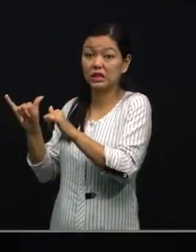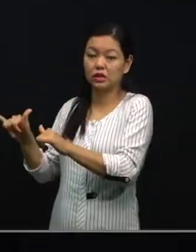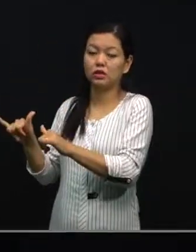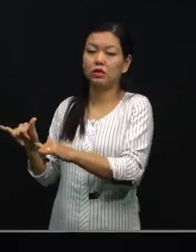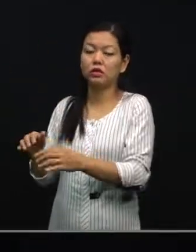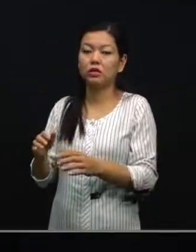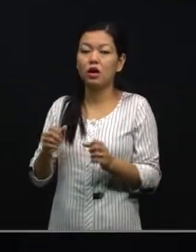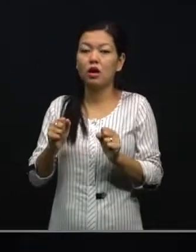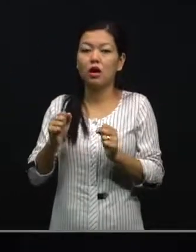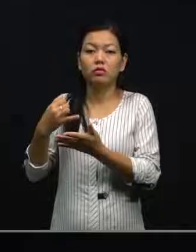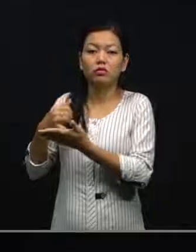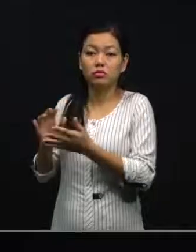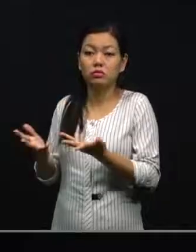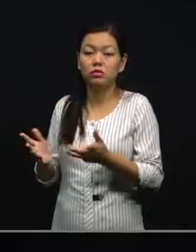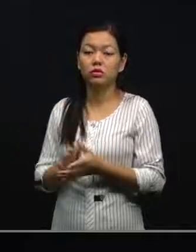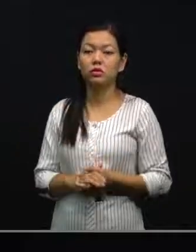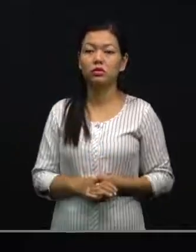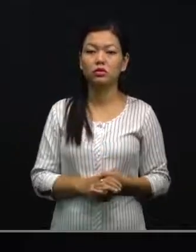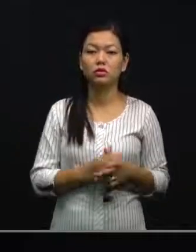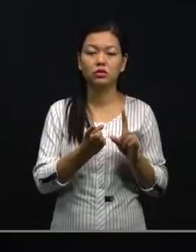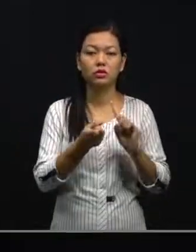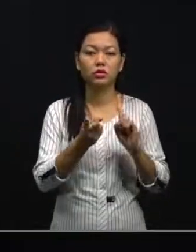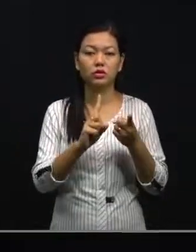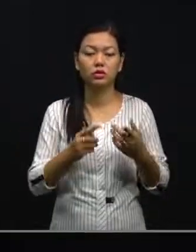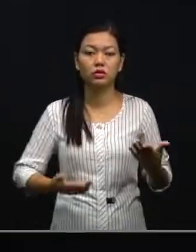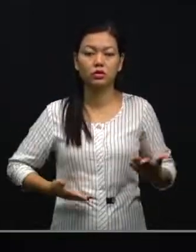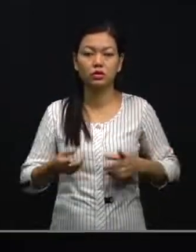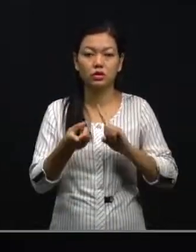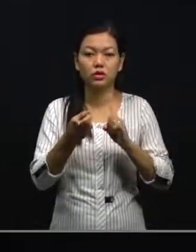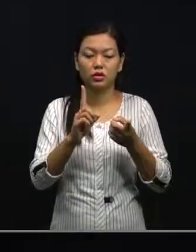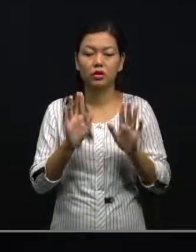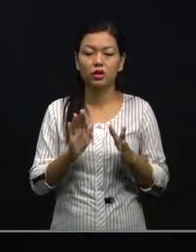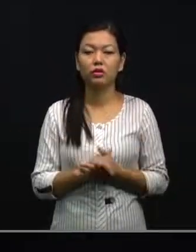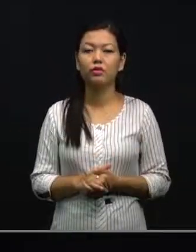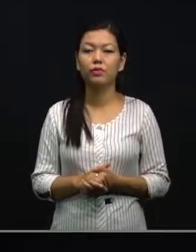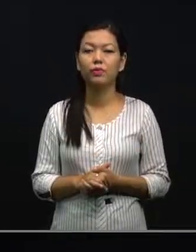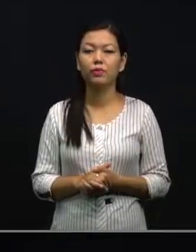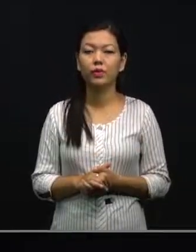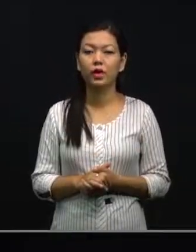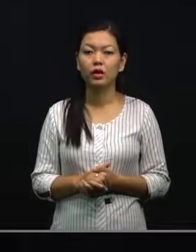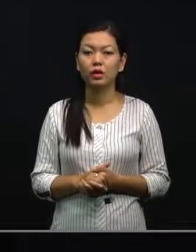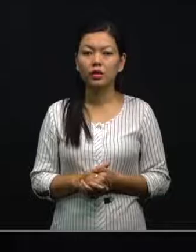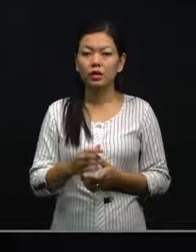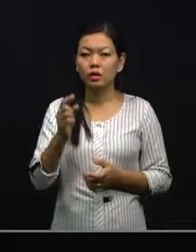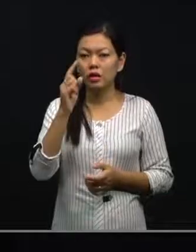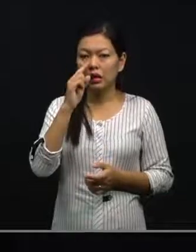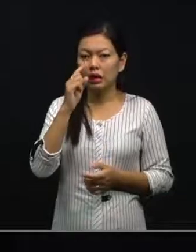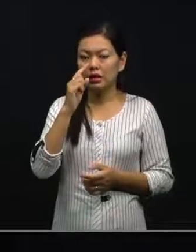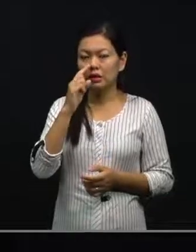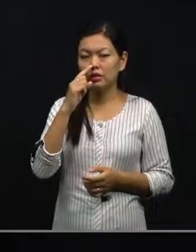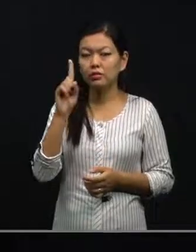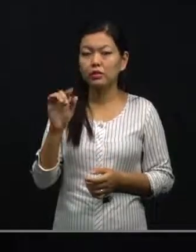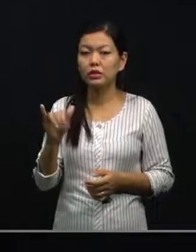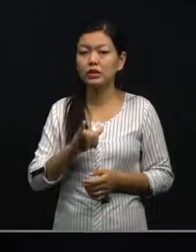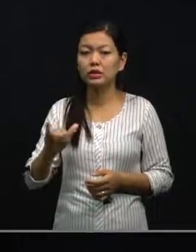Mrs. Otis is also quite materialistic. By take the example of offering a medicine in order to cure the stomach